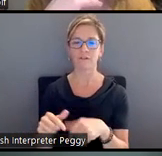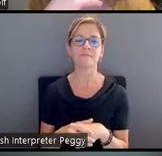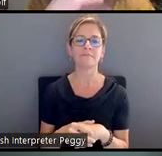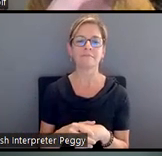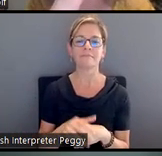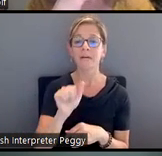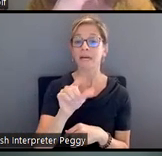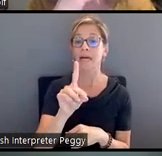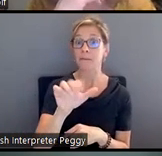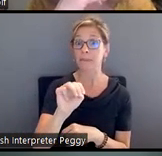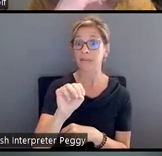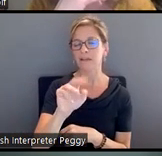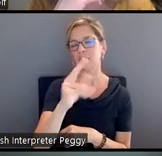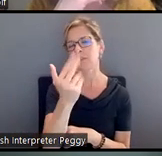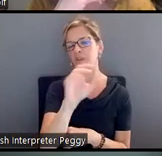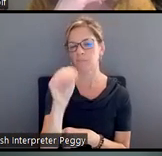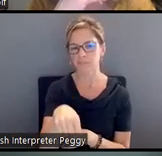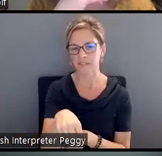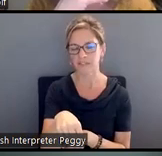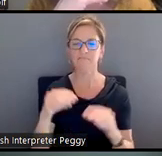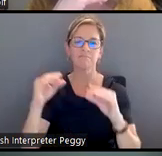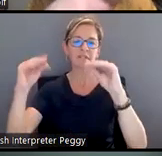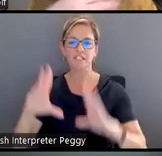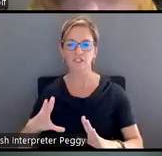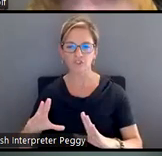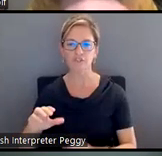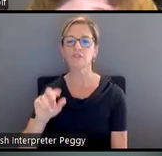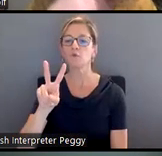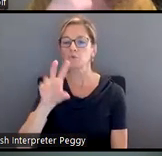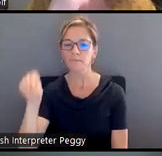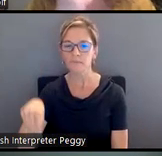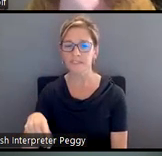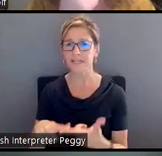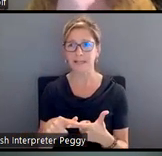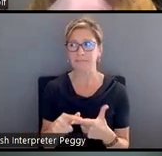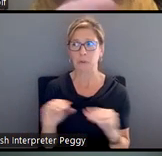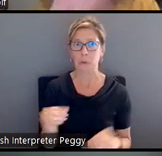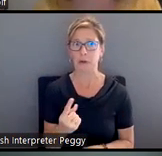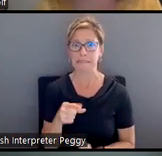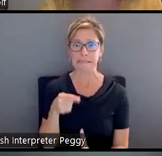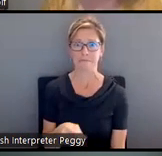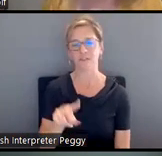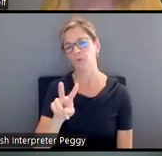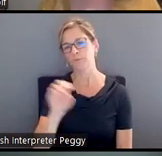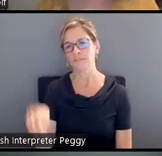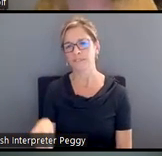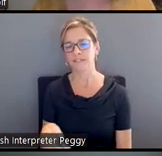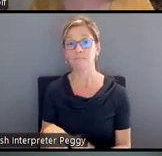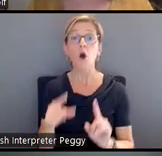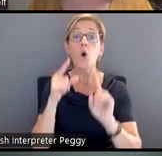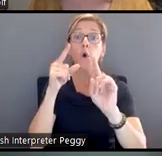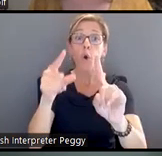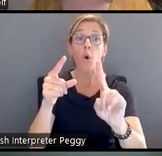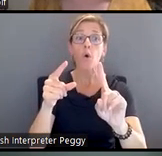one specifically, and 43% everyone. So our goal over the next year is pretty much to get to the point where everyone in